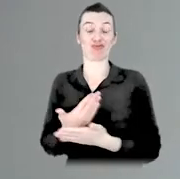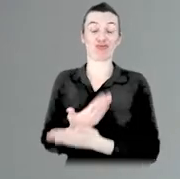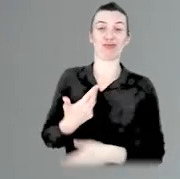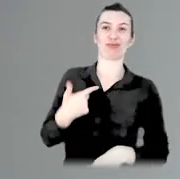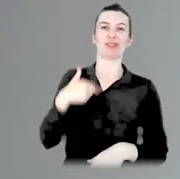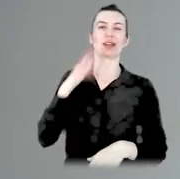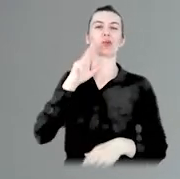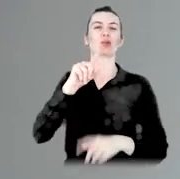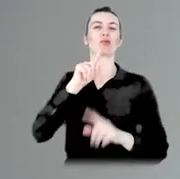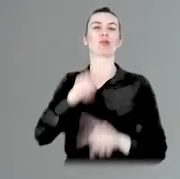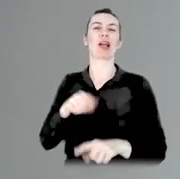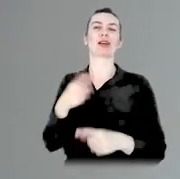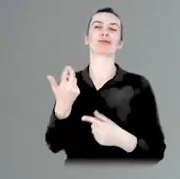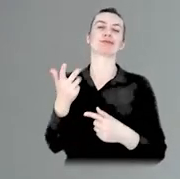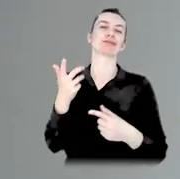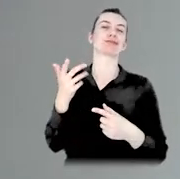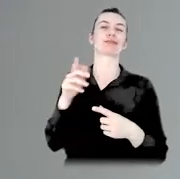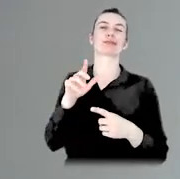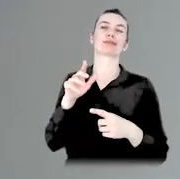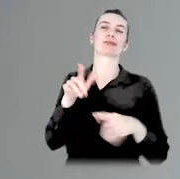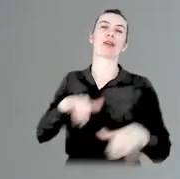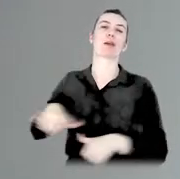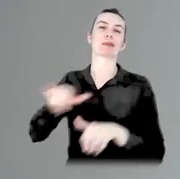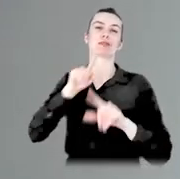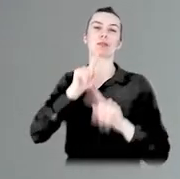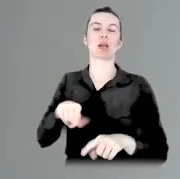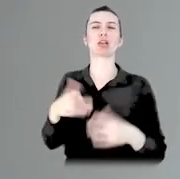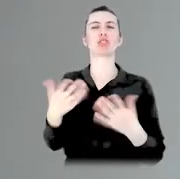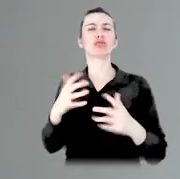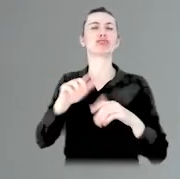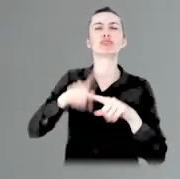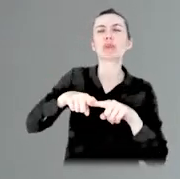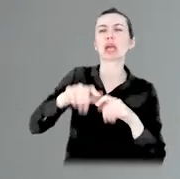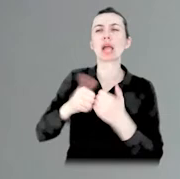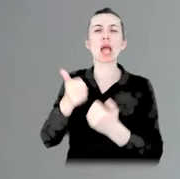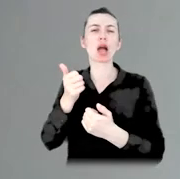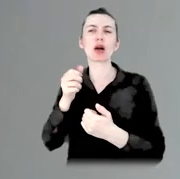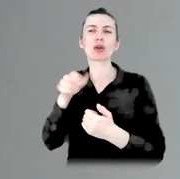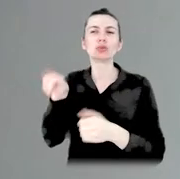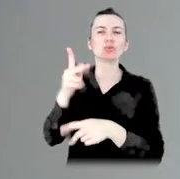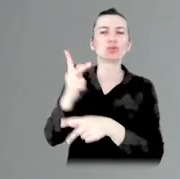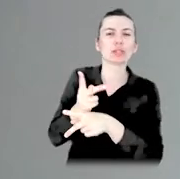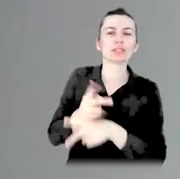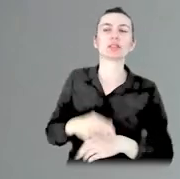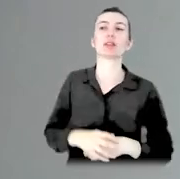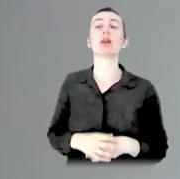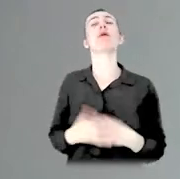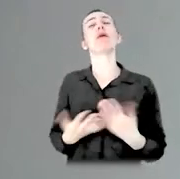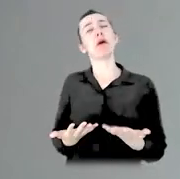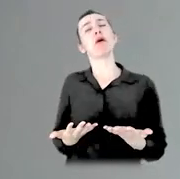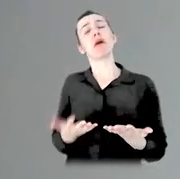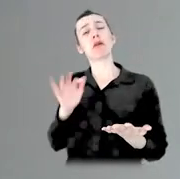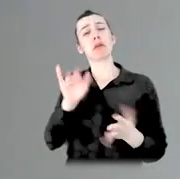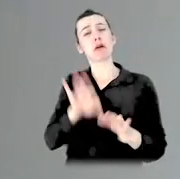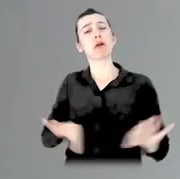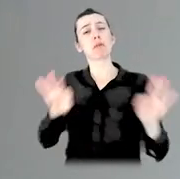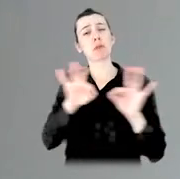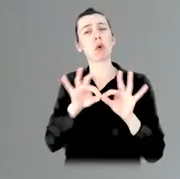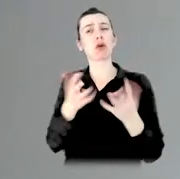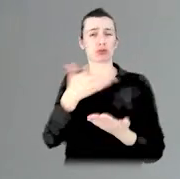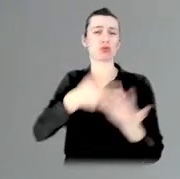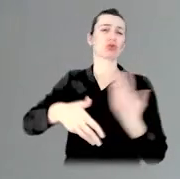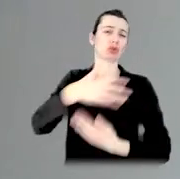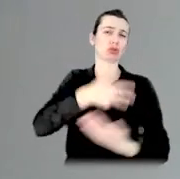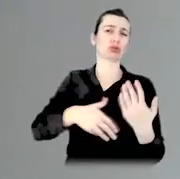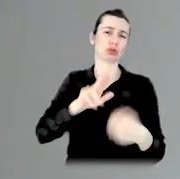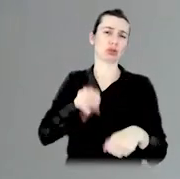rescue, I would have said, what a lot of people think, it's all in how you raise them. And it is important. I mean, socialization, especially